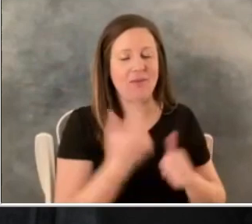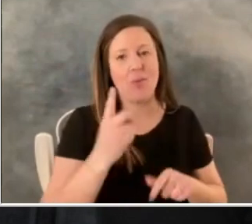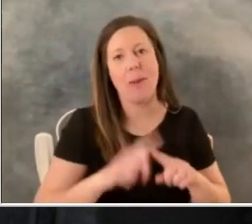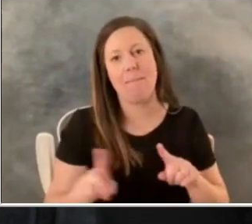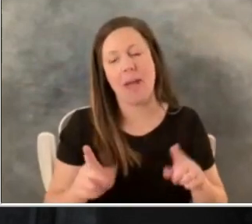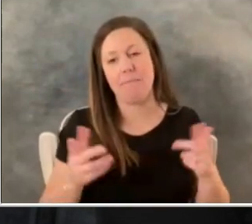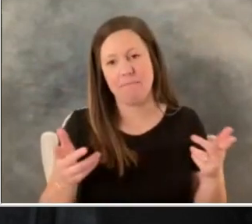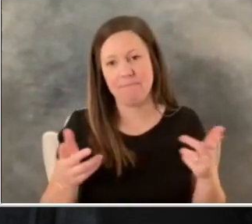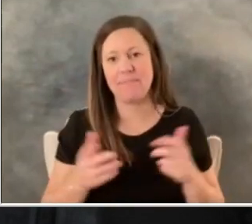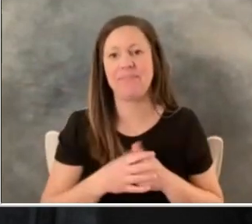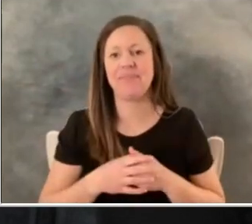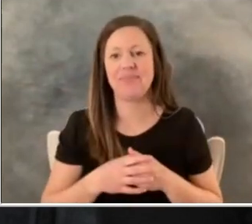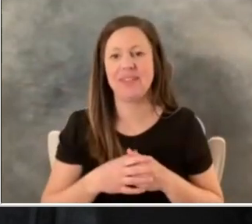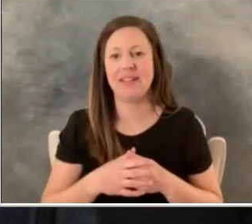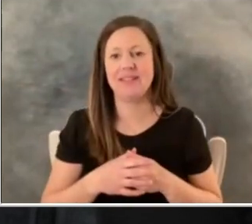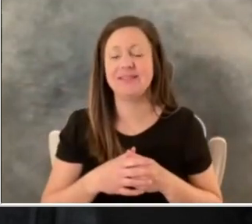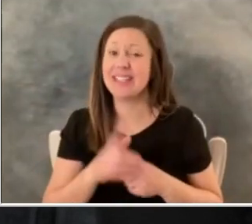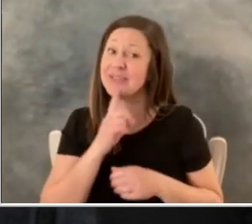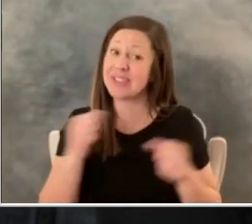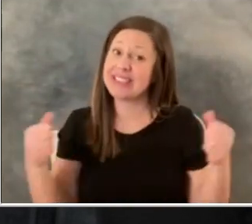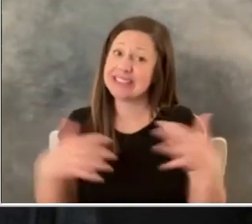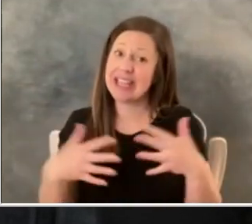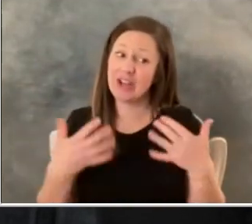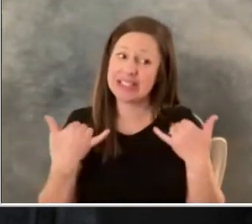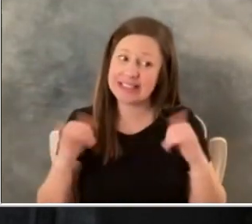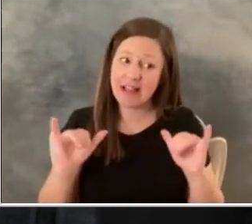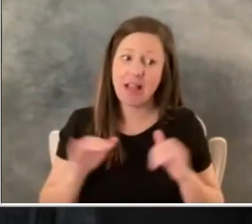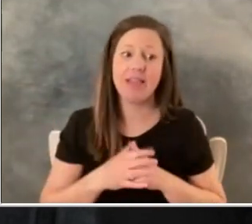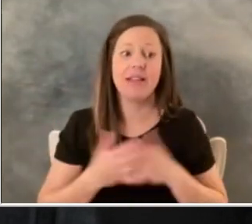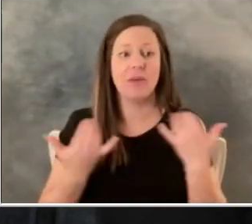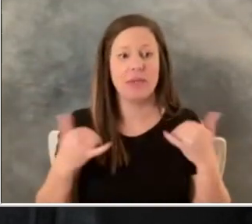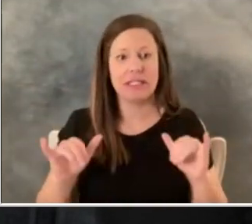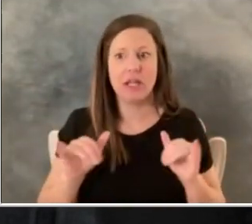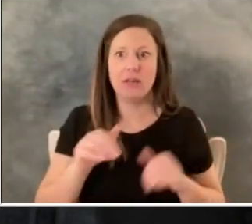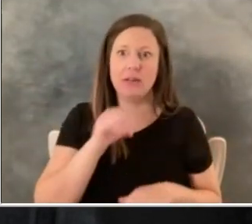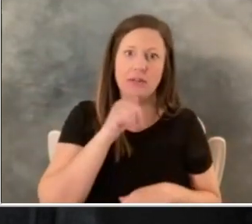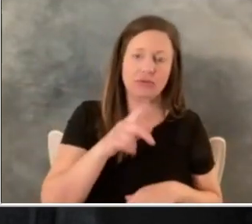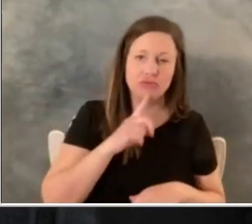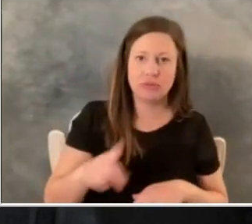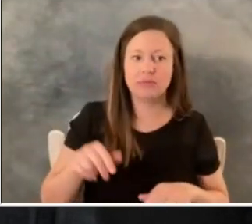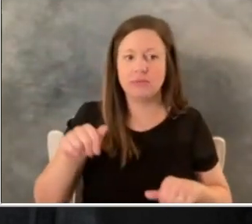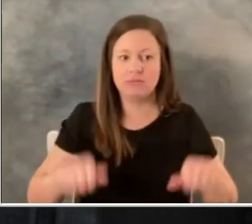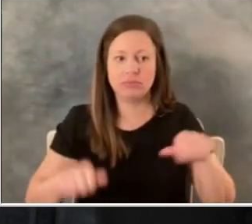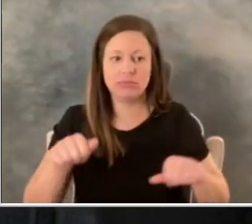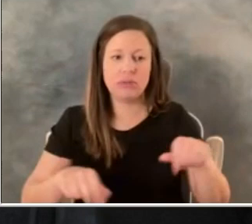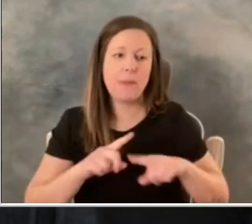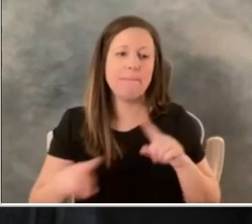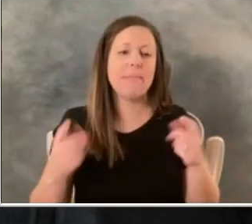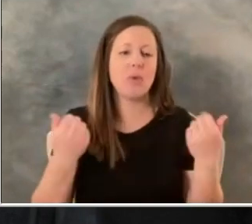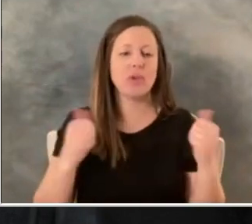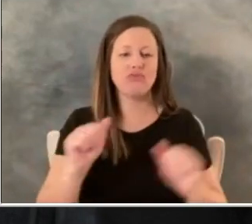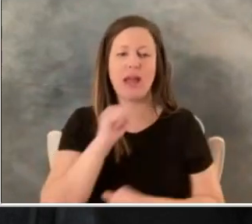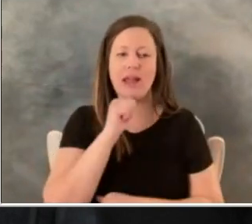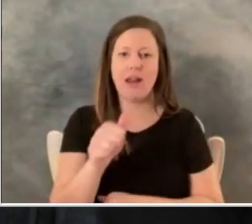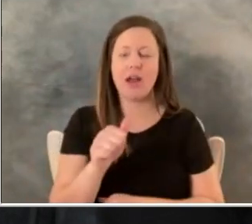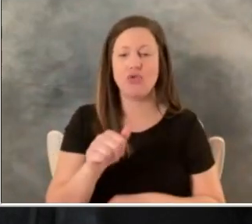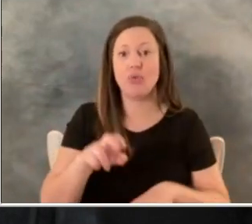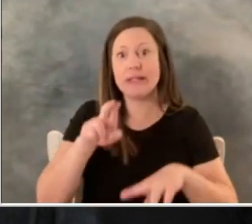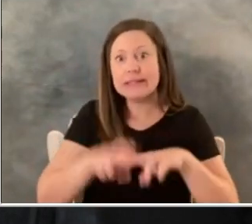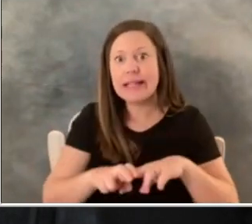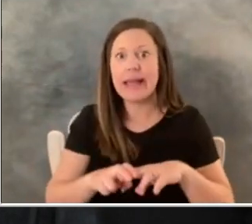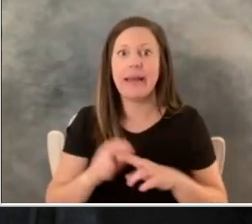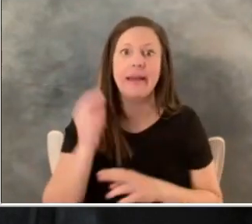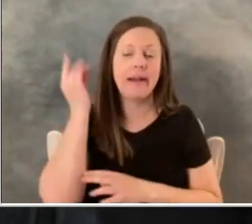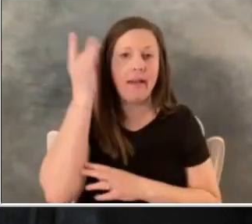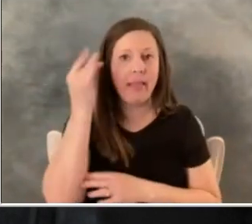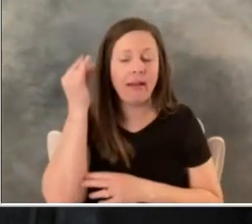because it is very scary still and very uncertain. But we try not to just sit and talk and think about it. We